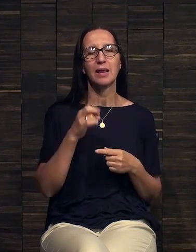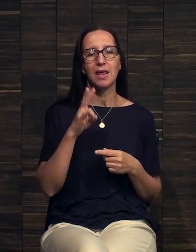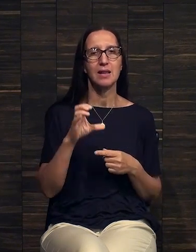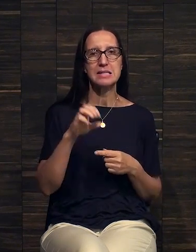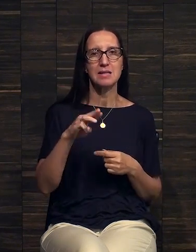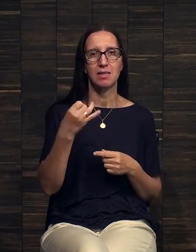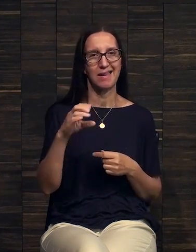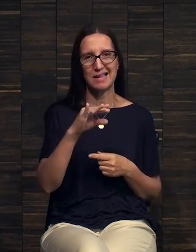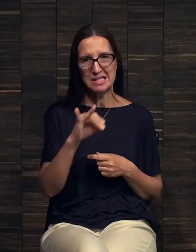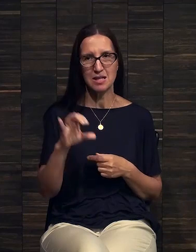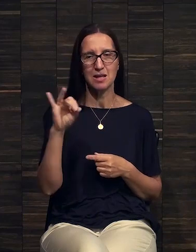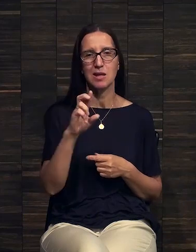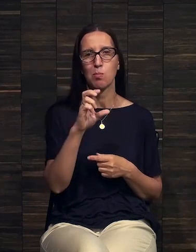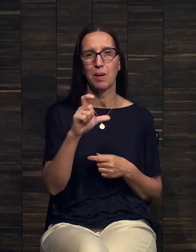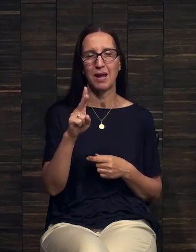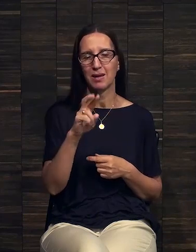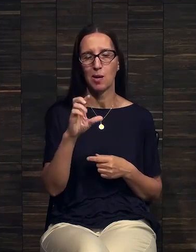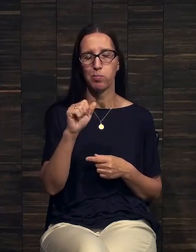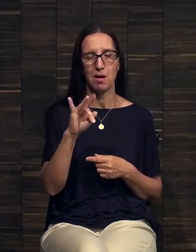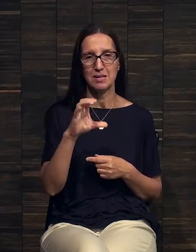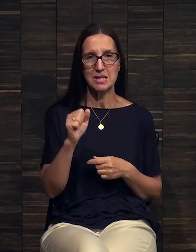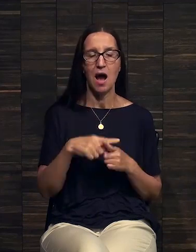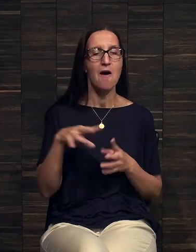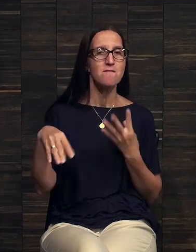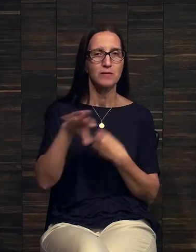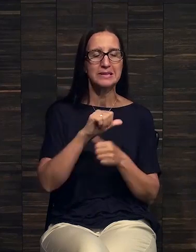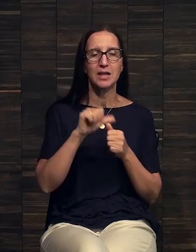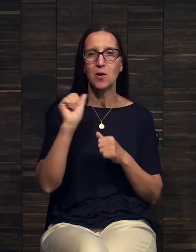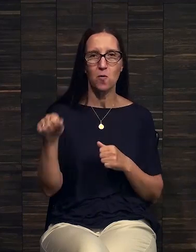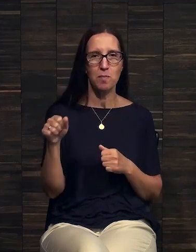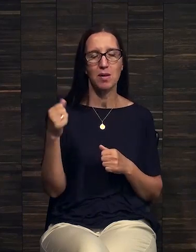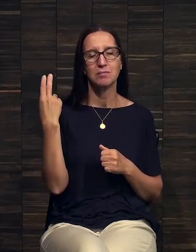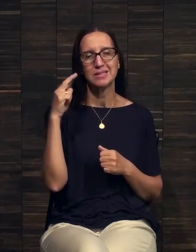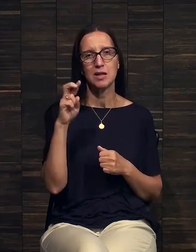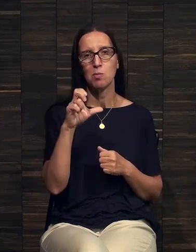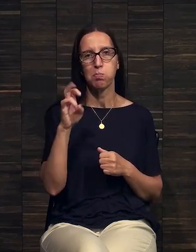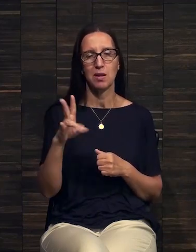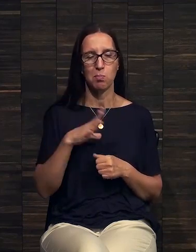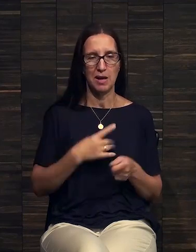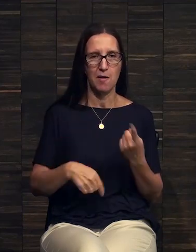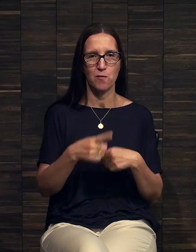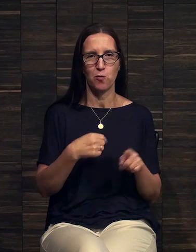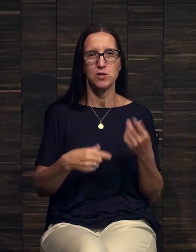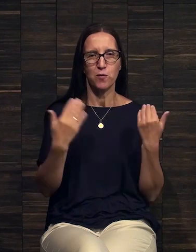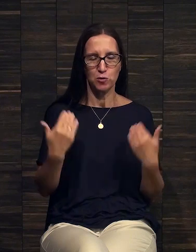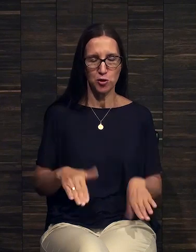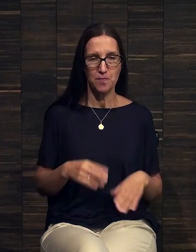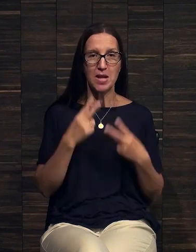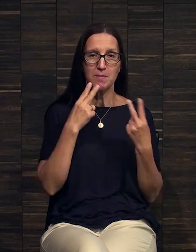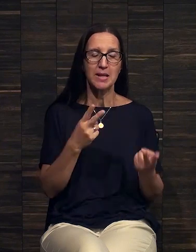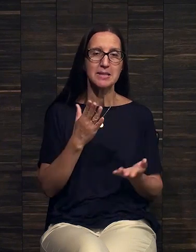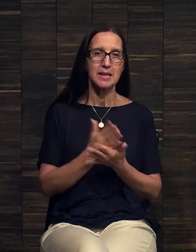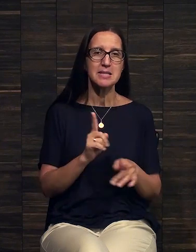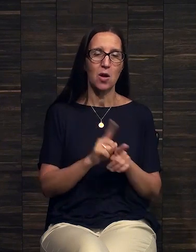Gwen Stacy and Bucky Barnes. But all of them were brought back one way